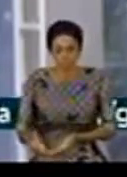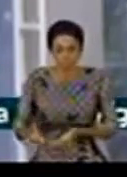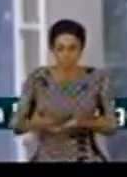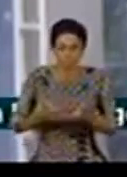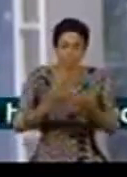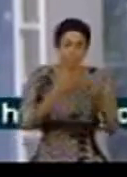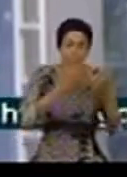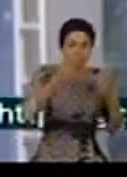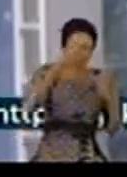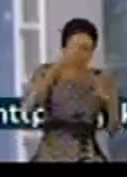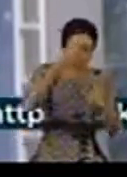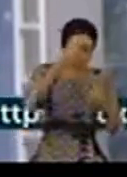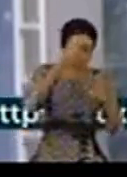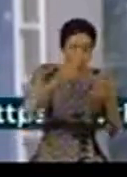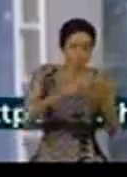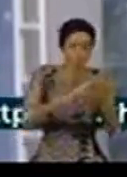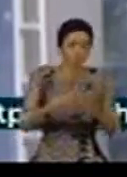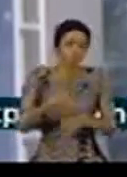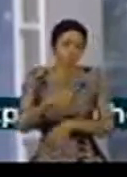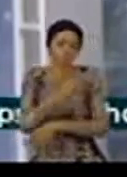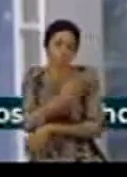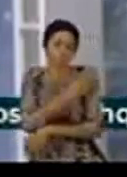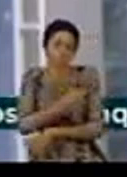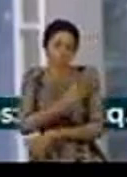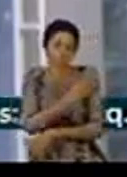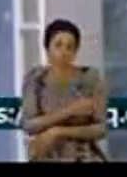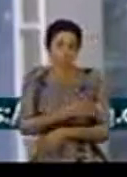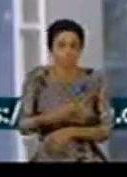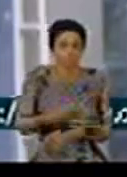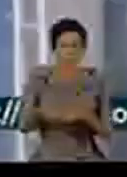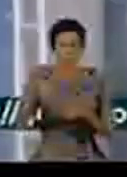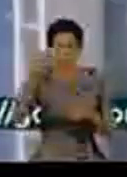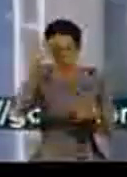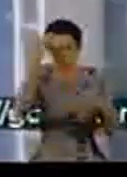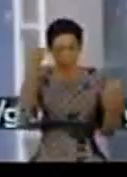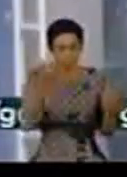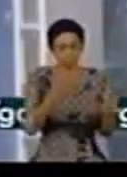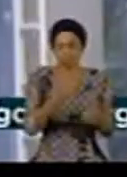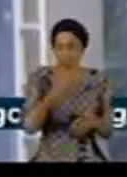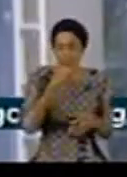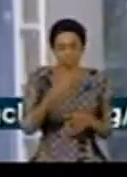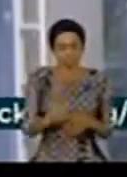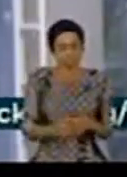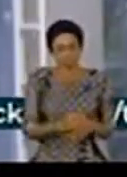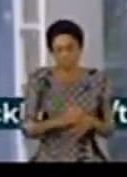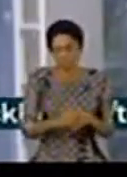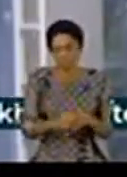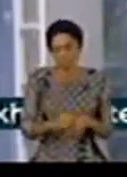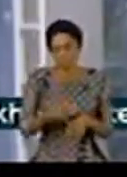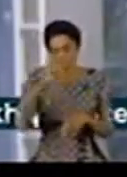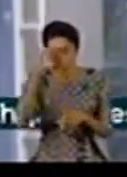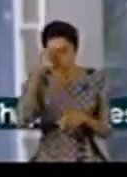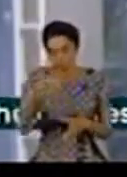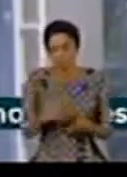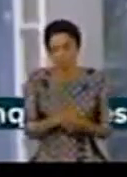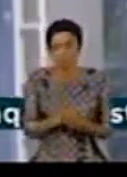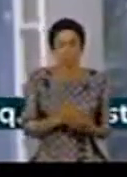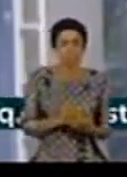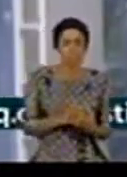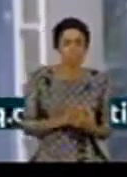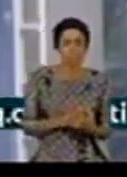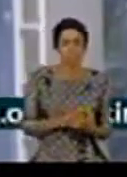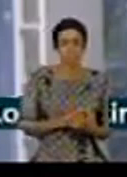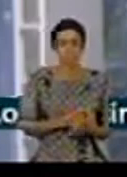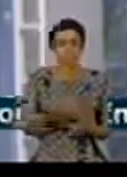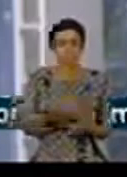military hospital, Port Harcourt. As I was there, they cannot treat it. They cannot do anything. They sent me to one hospital. They said